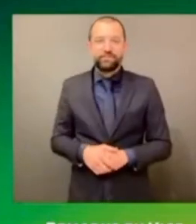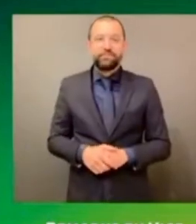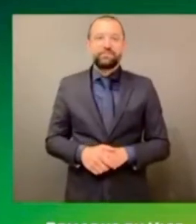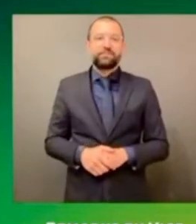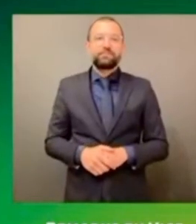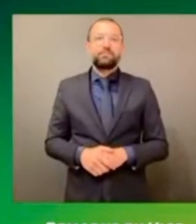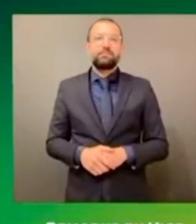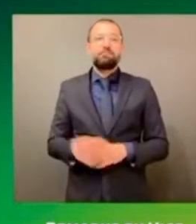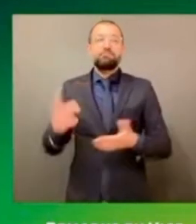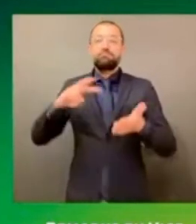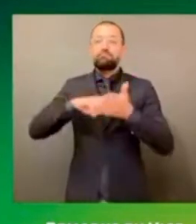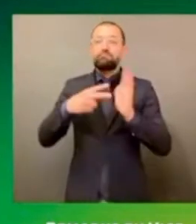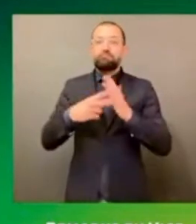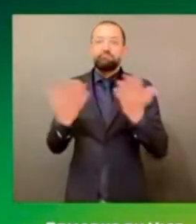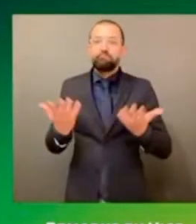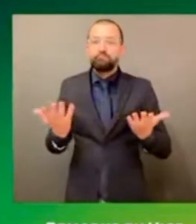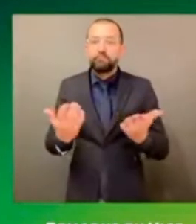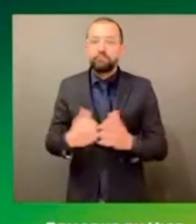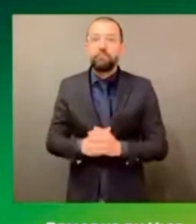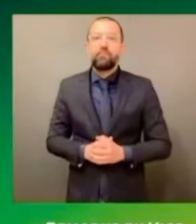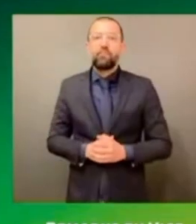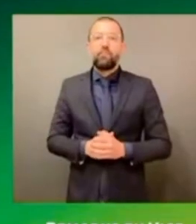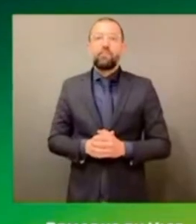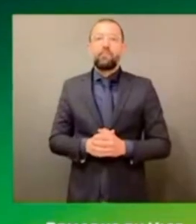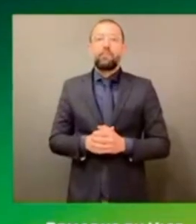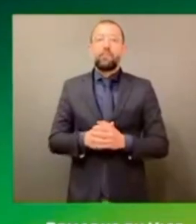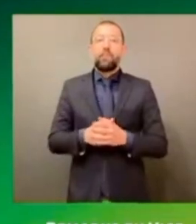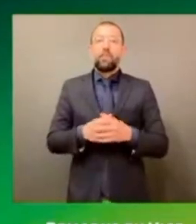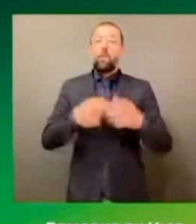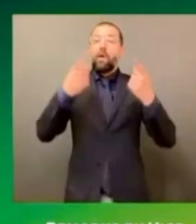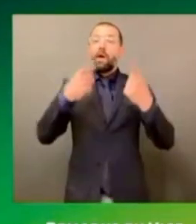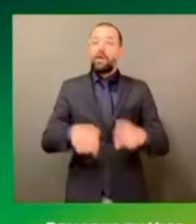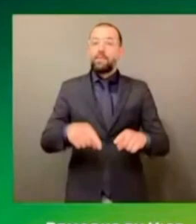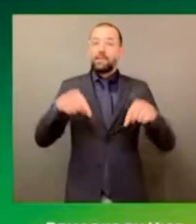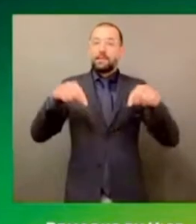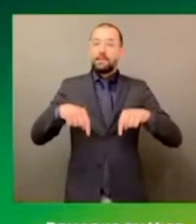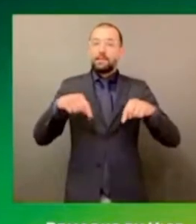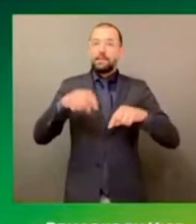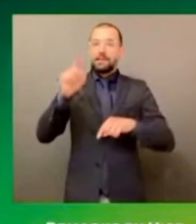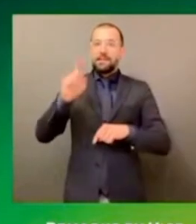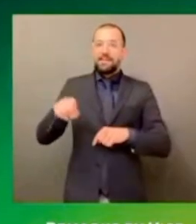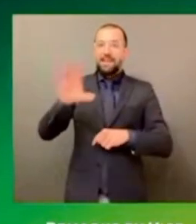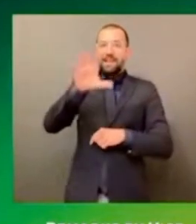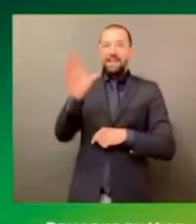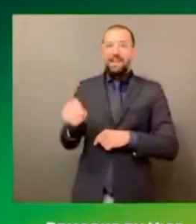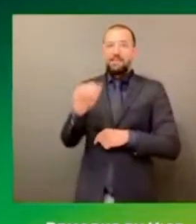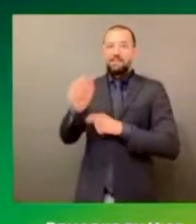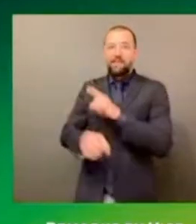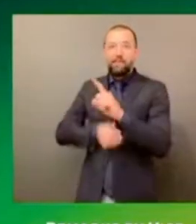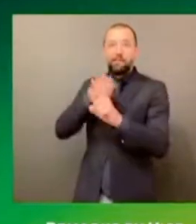means what happens on this continent impacts the entire world.